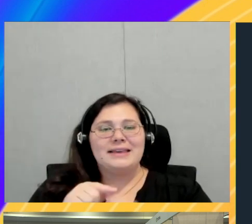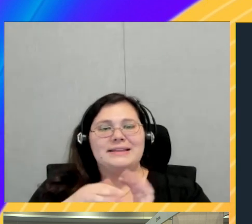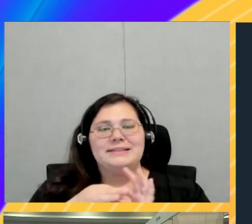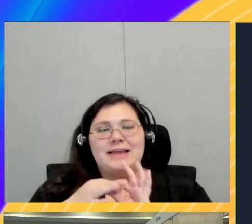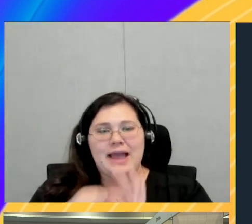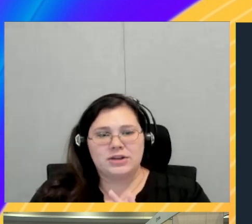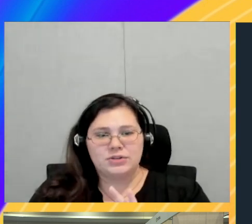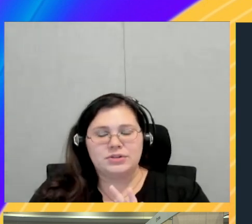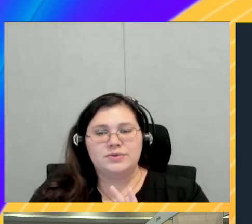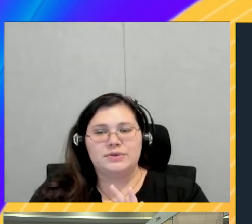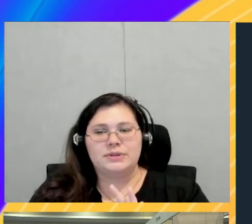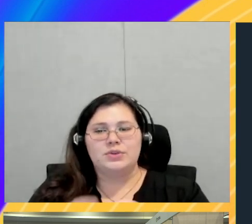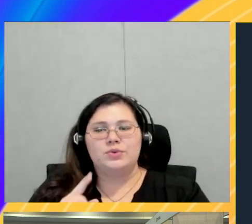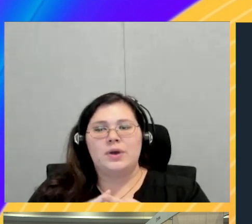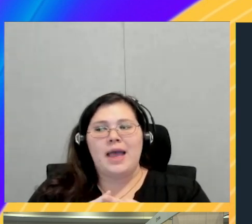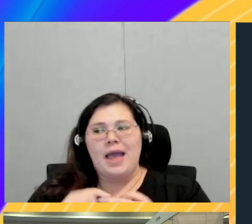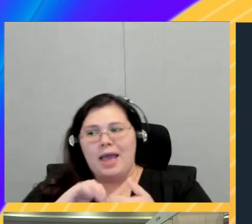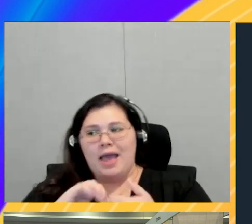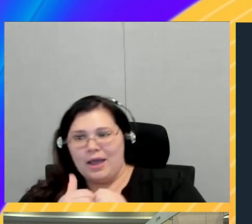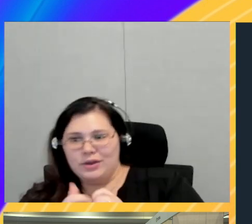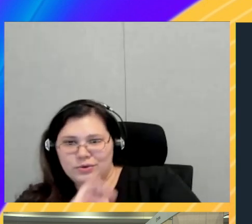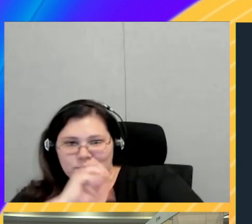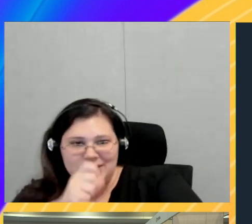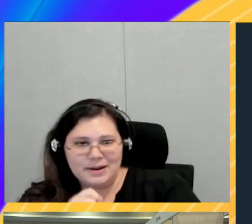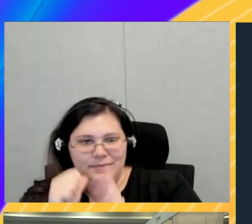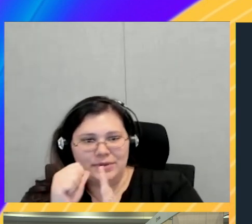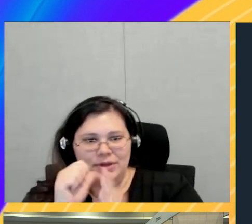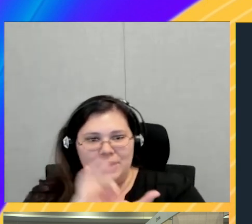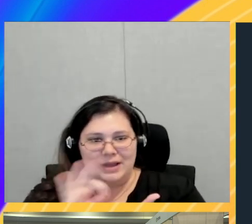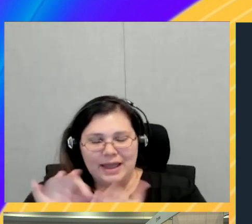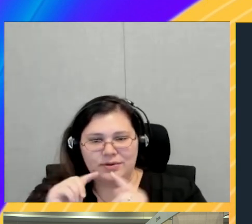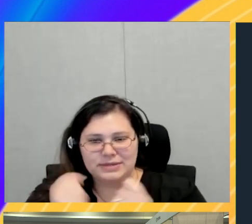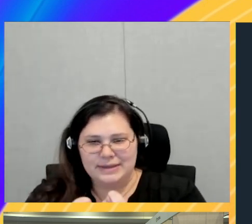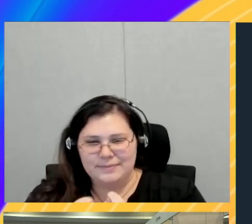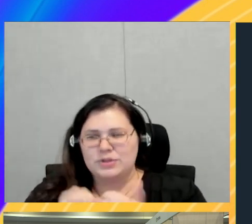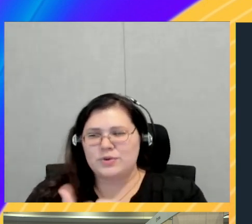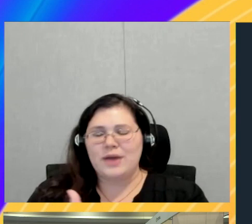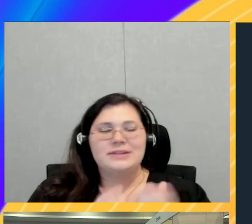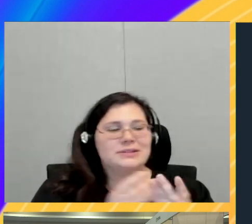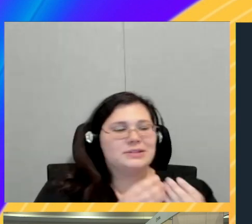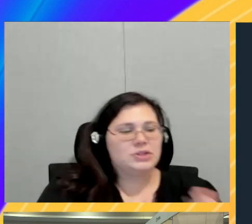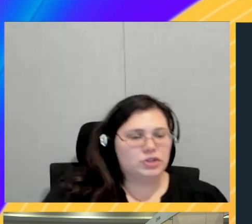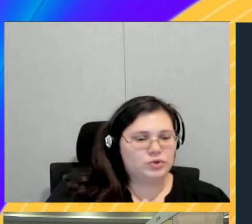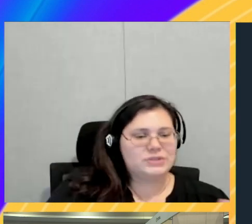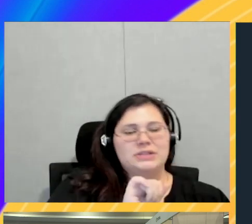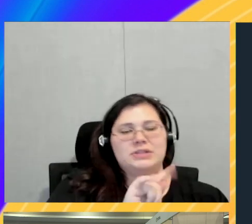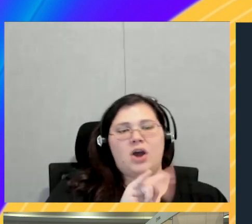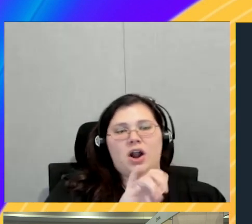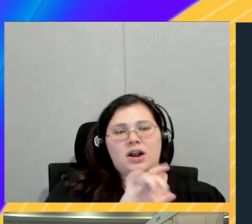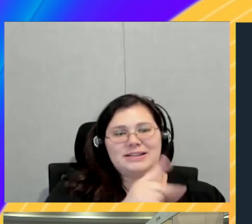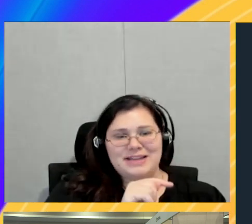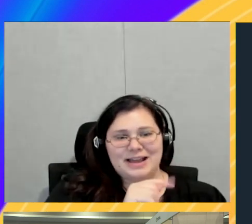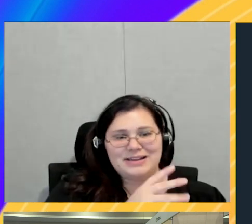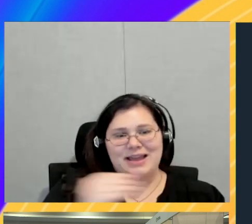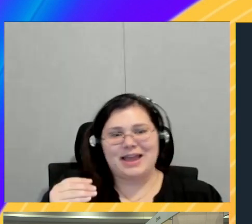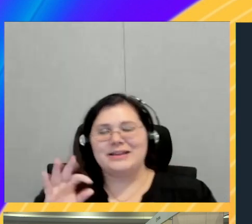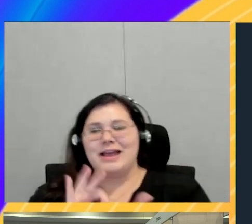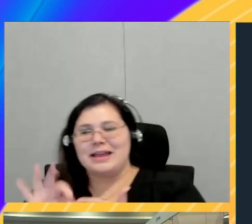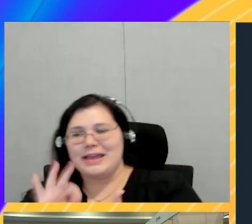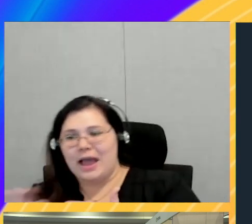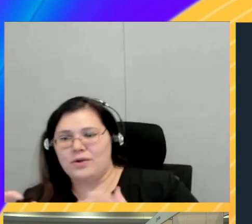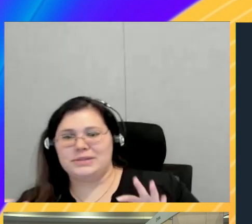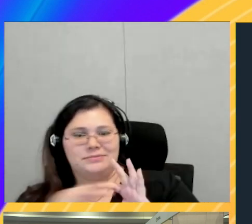kind of describe how a solutions architect and an account manager kind of divide and conquer in order to be able to achieve the needs of our